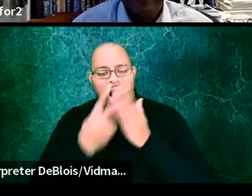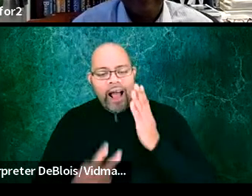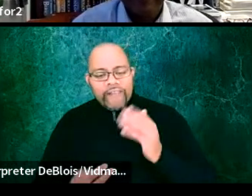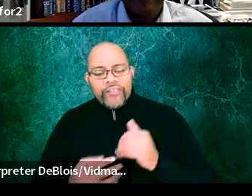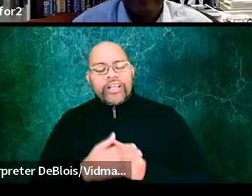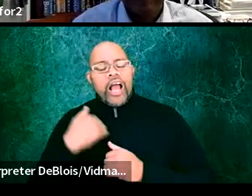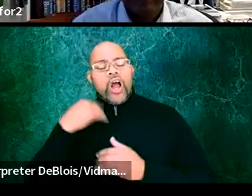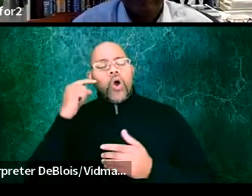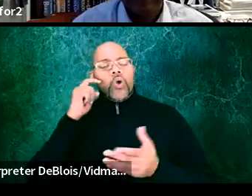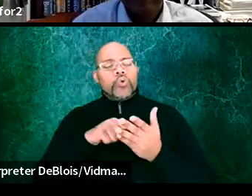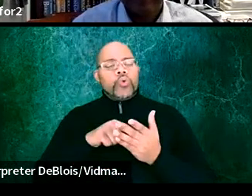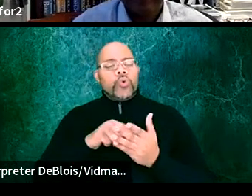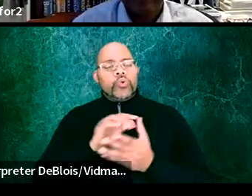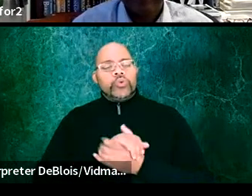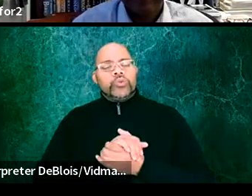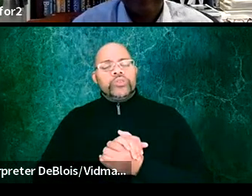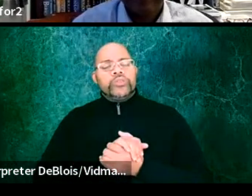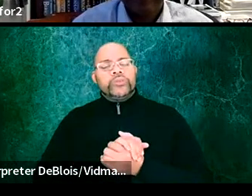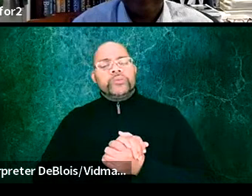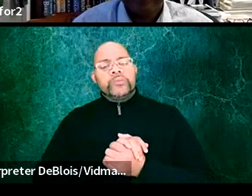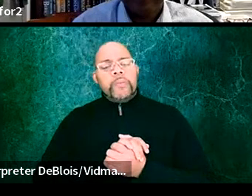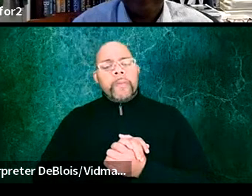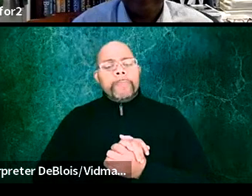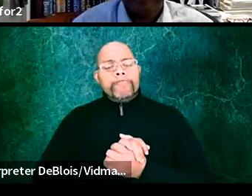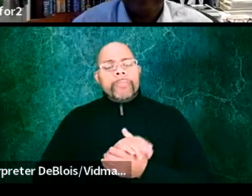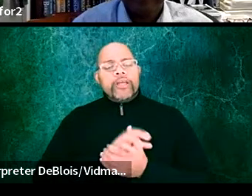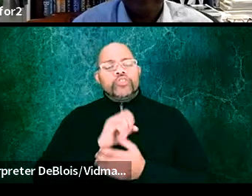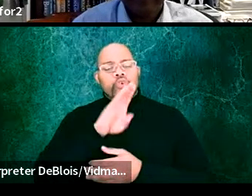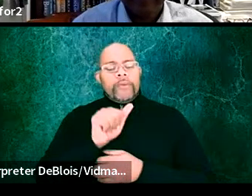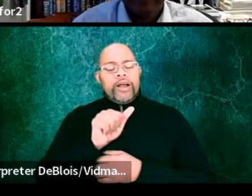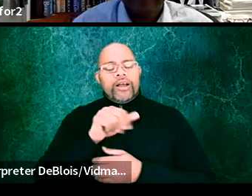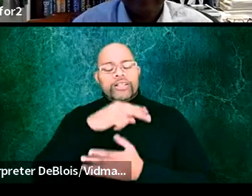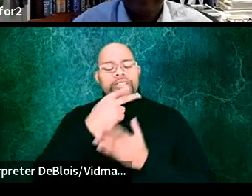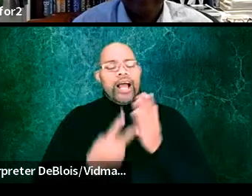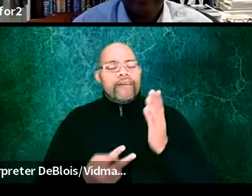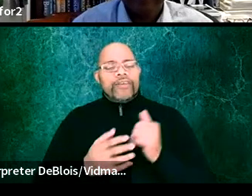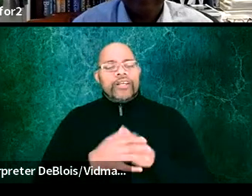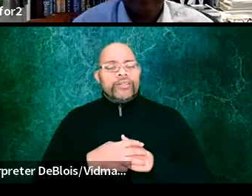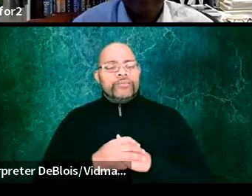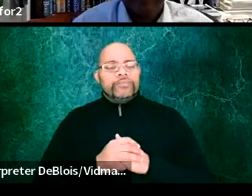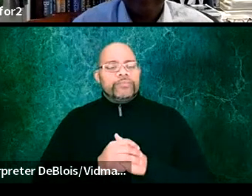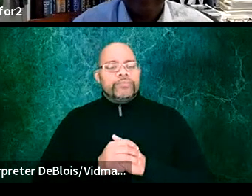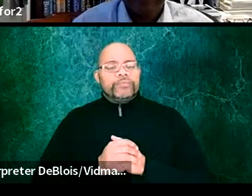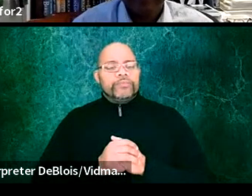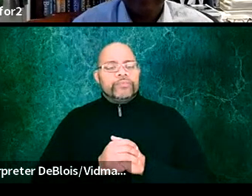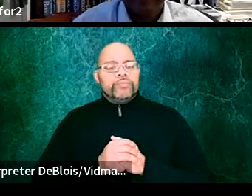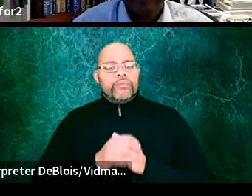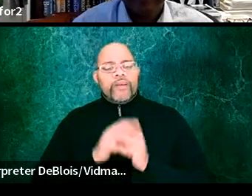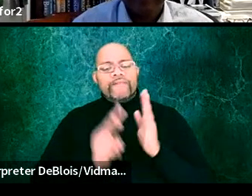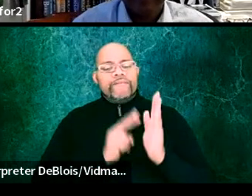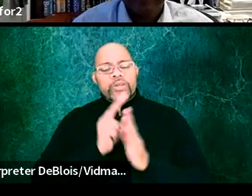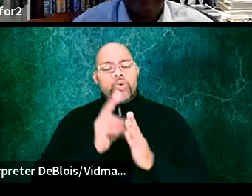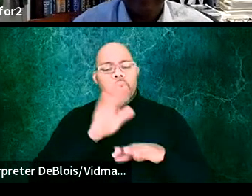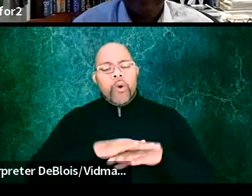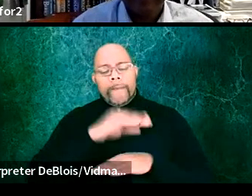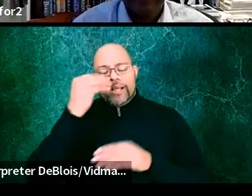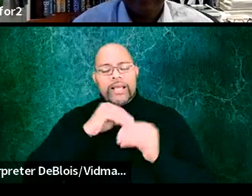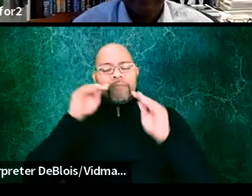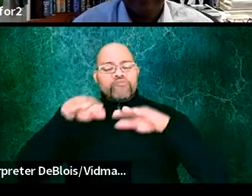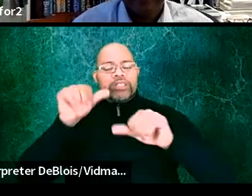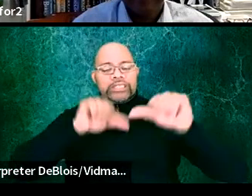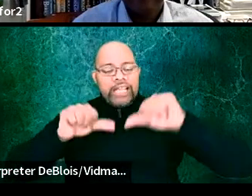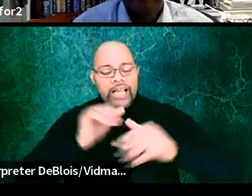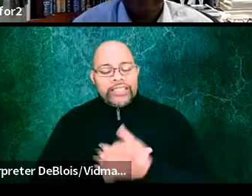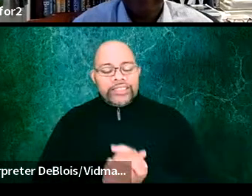I know there's actually a whole scuba diving video on Black and Marine